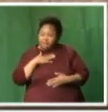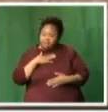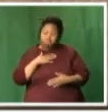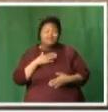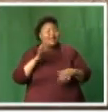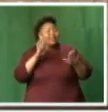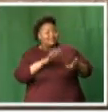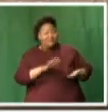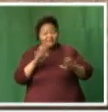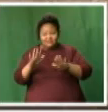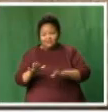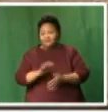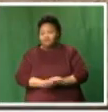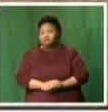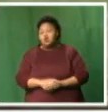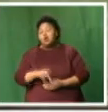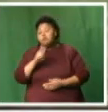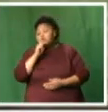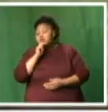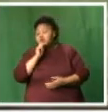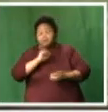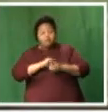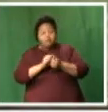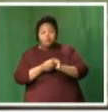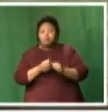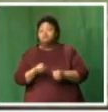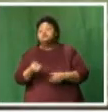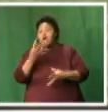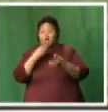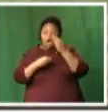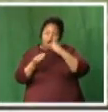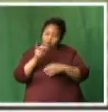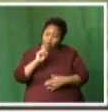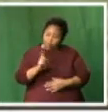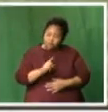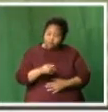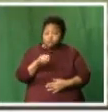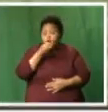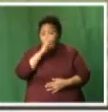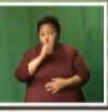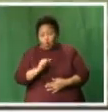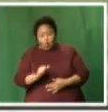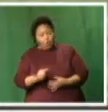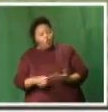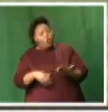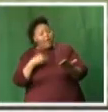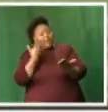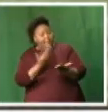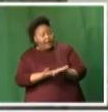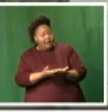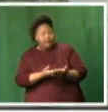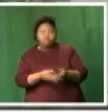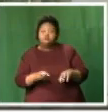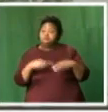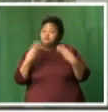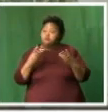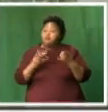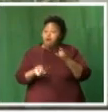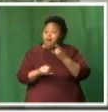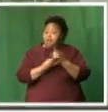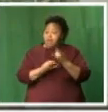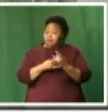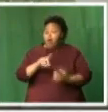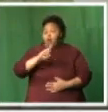ngabe sengidawudlala do. Gogo ucela sive ukuthi simbambise kulokusele kude